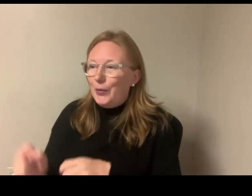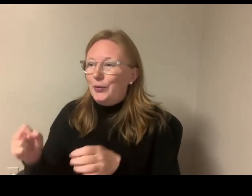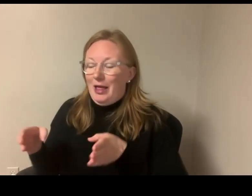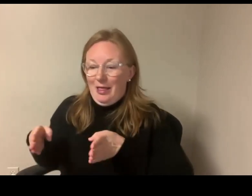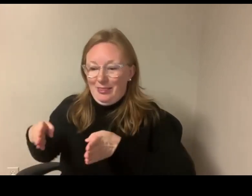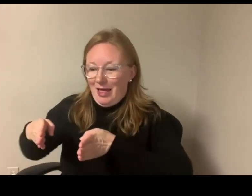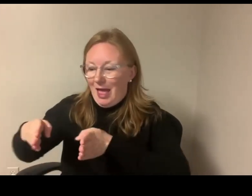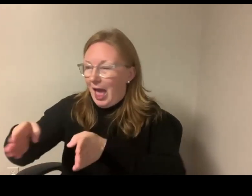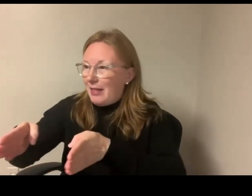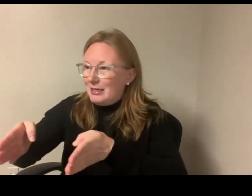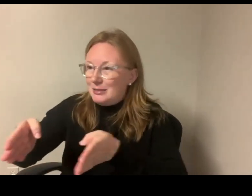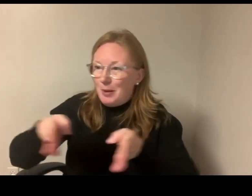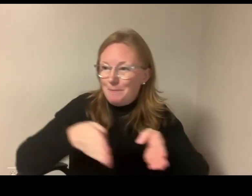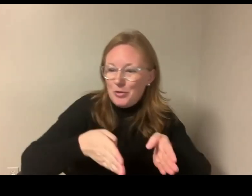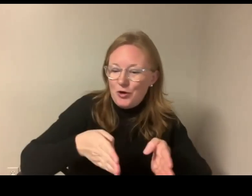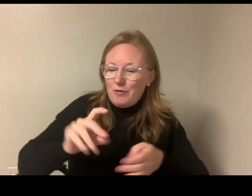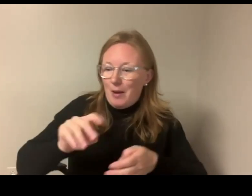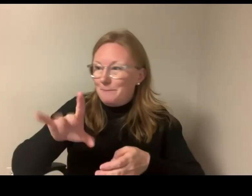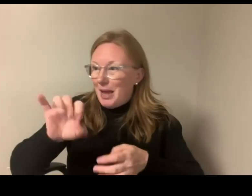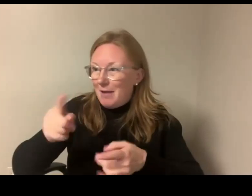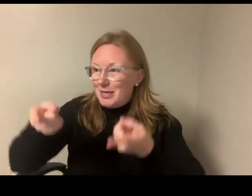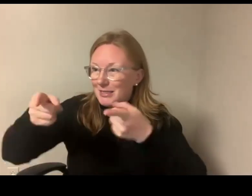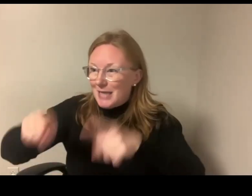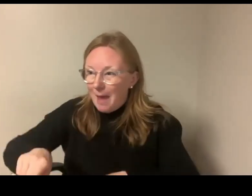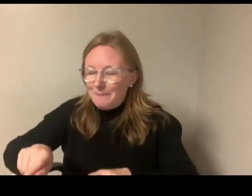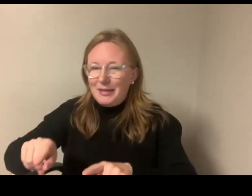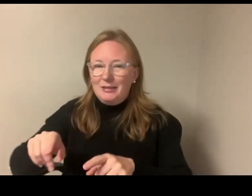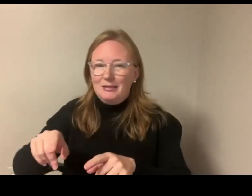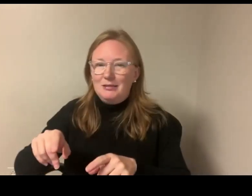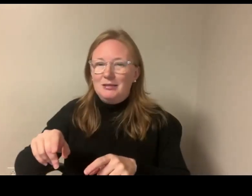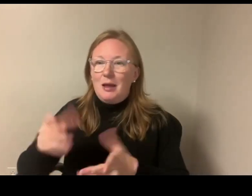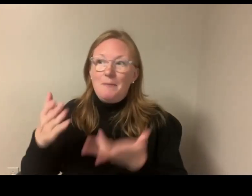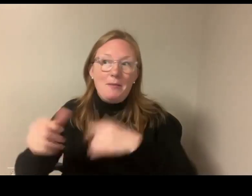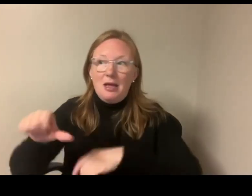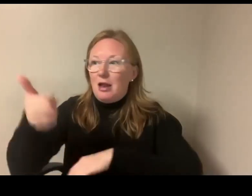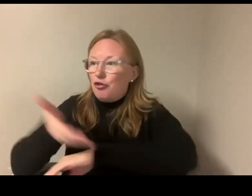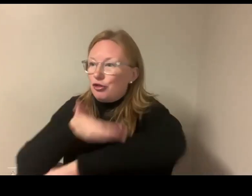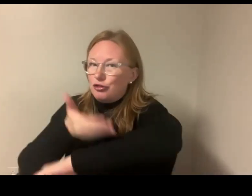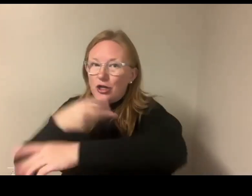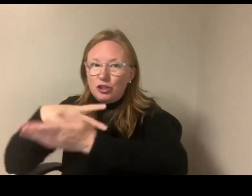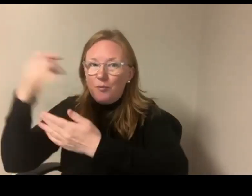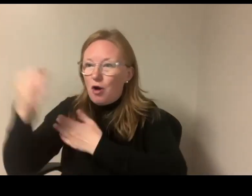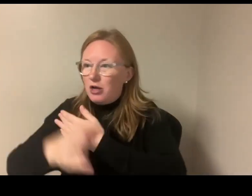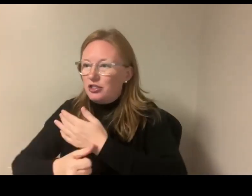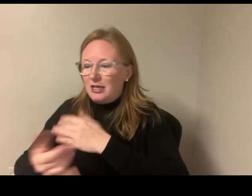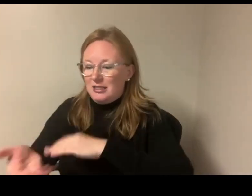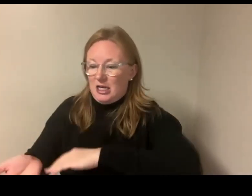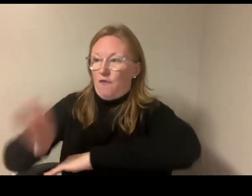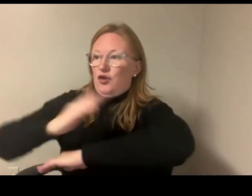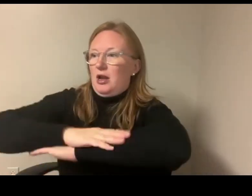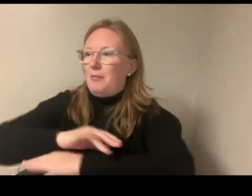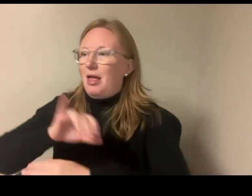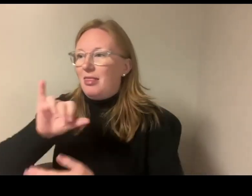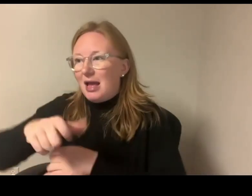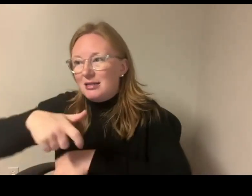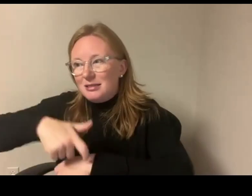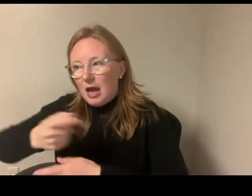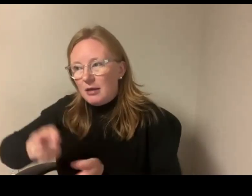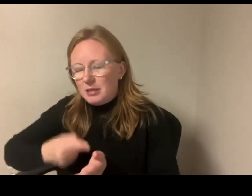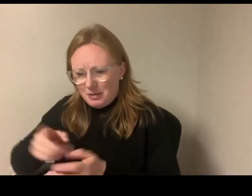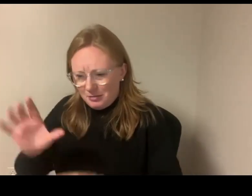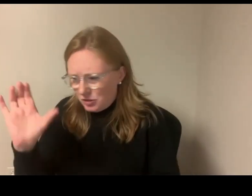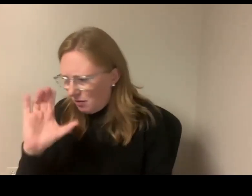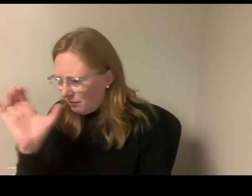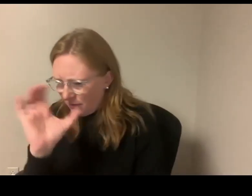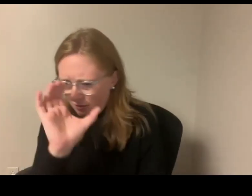been moved, pavement has happened or things like that, by others' construction project. And, that time sometimes has